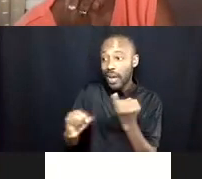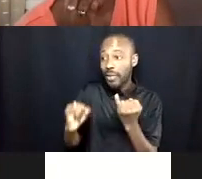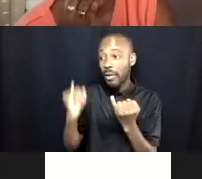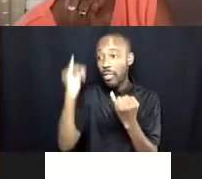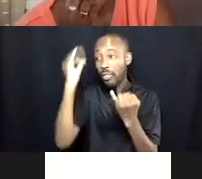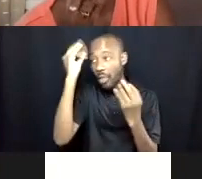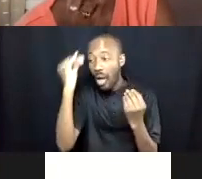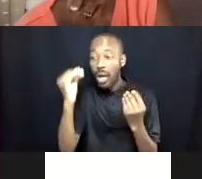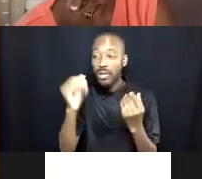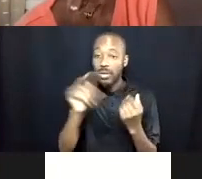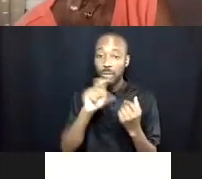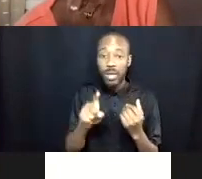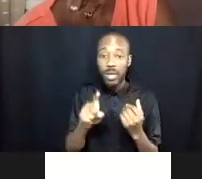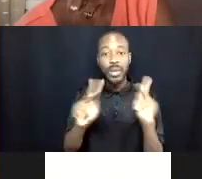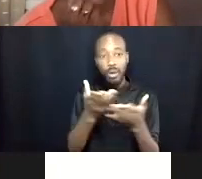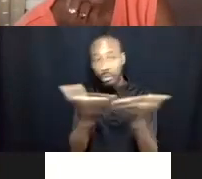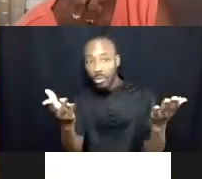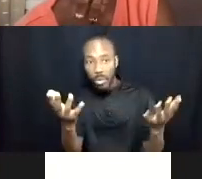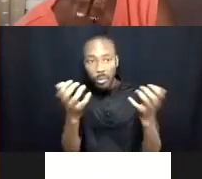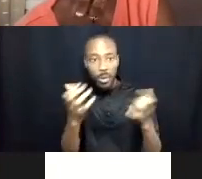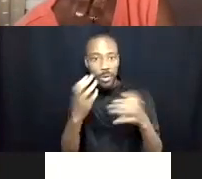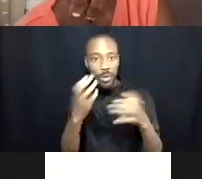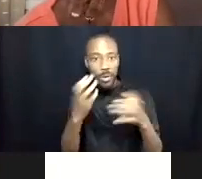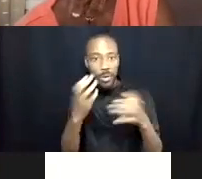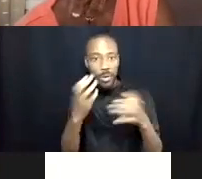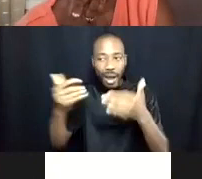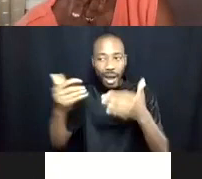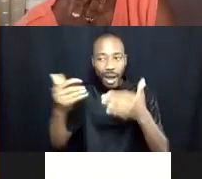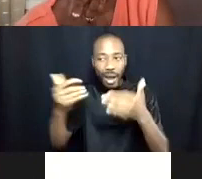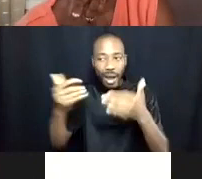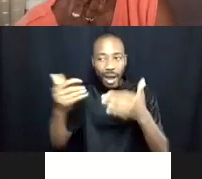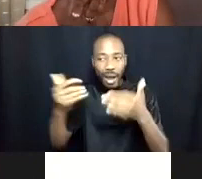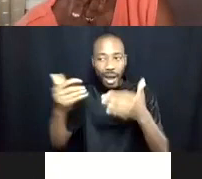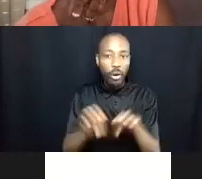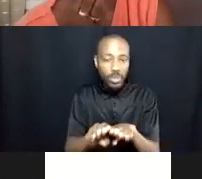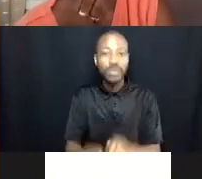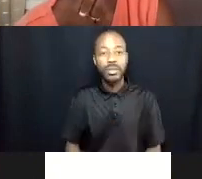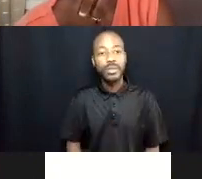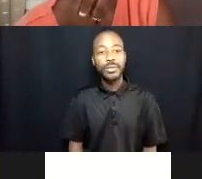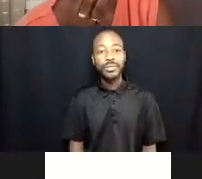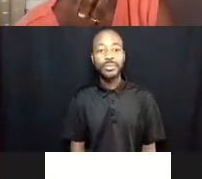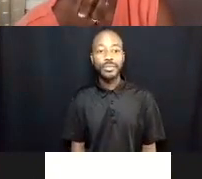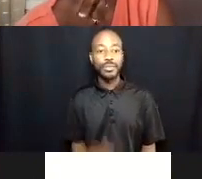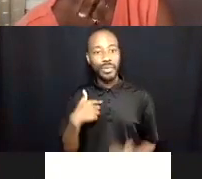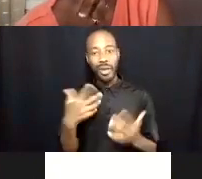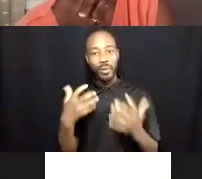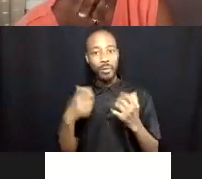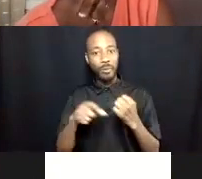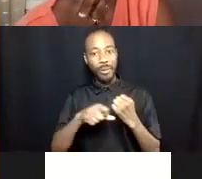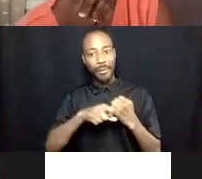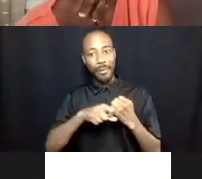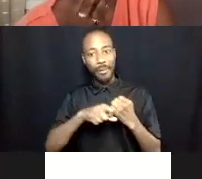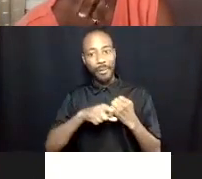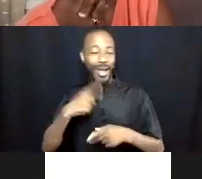share as we're coming towards the end of the time? And I don't want to keep